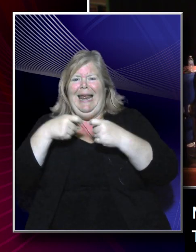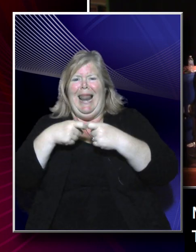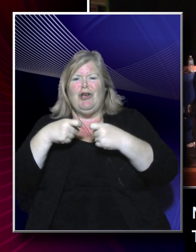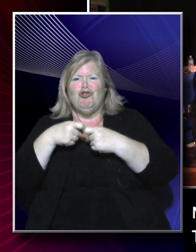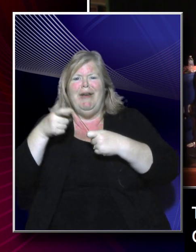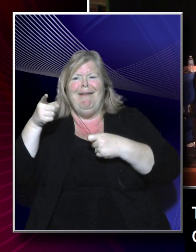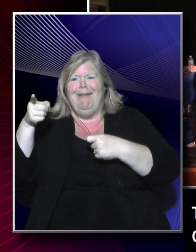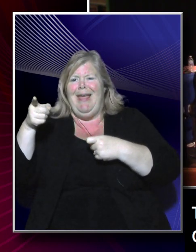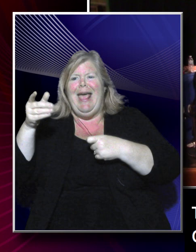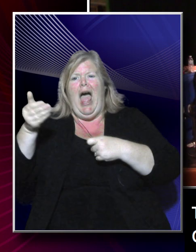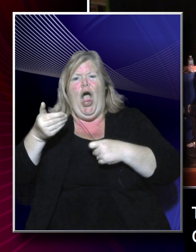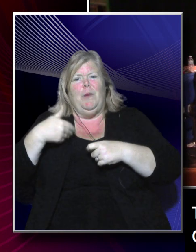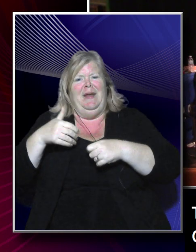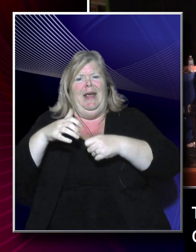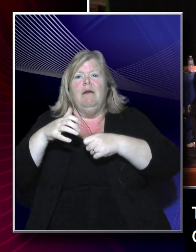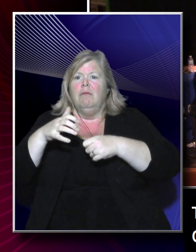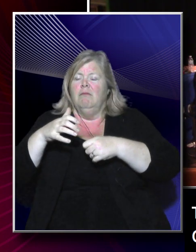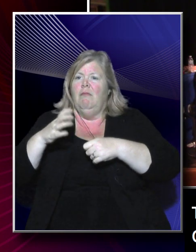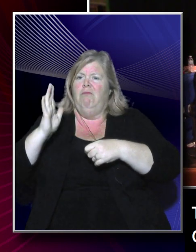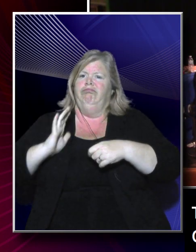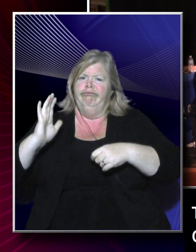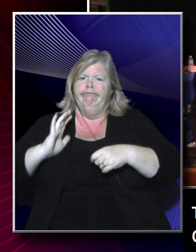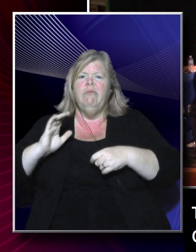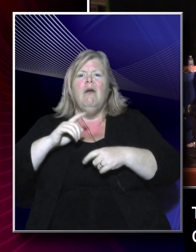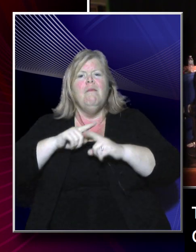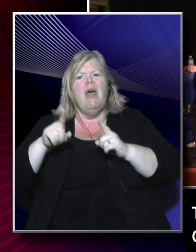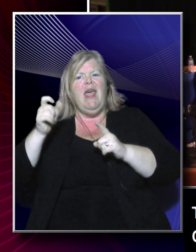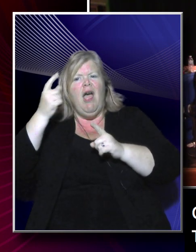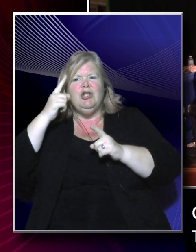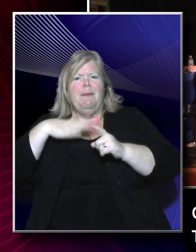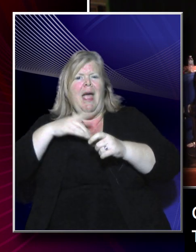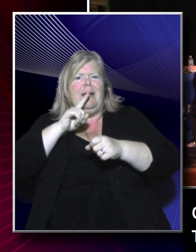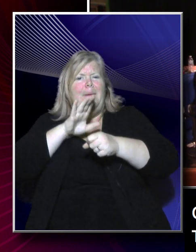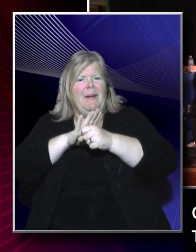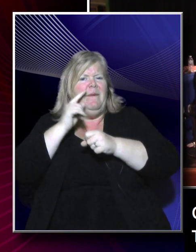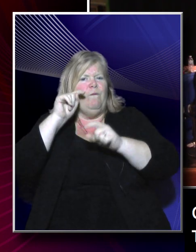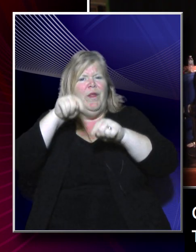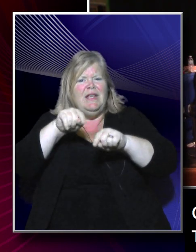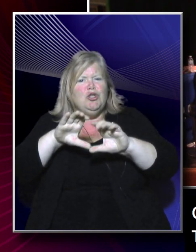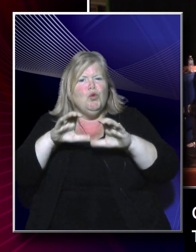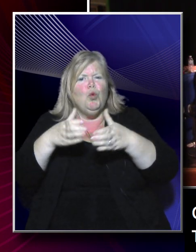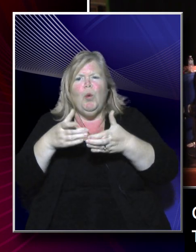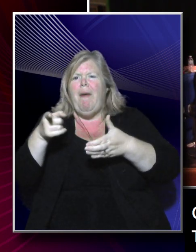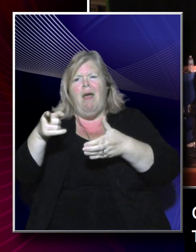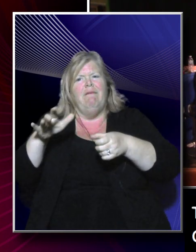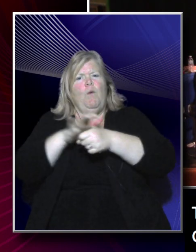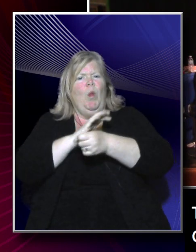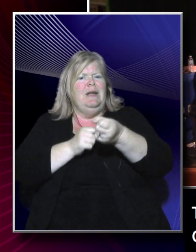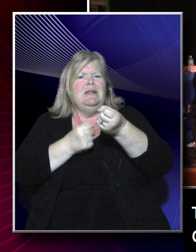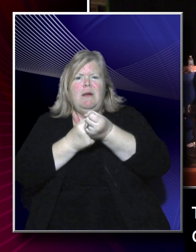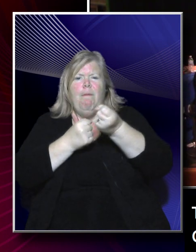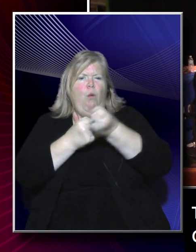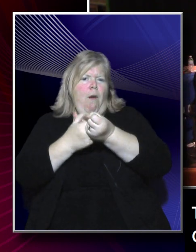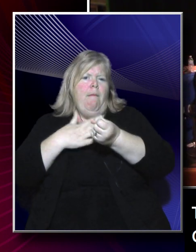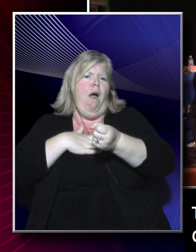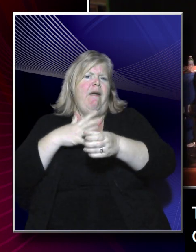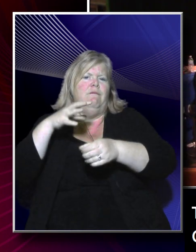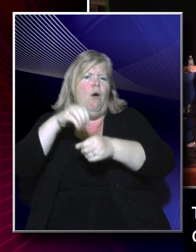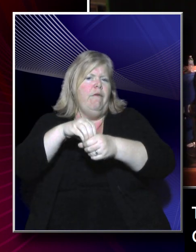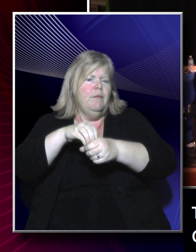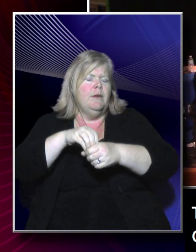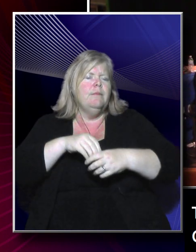They completely understand my commitment to this group and have expressed full support of my involvement.